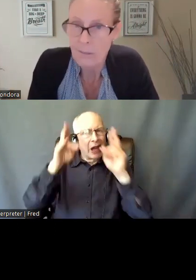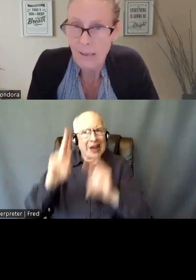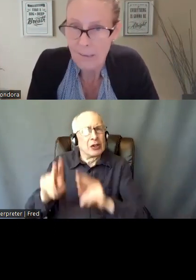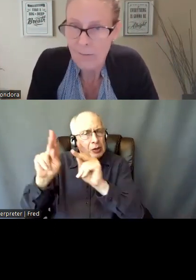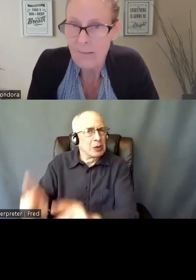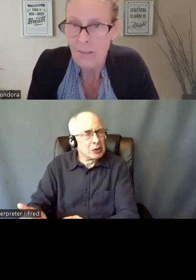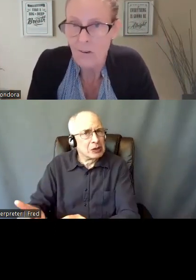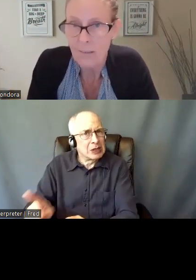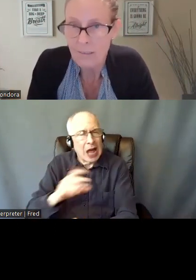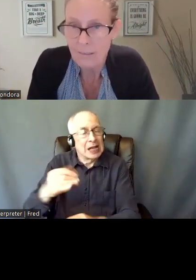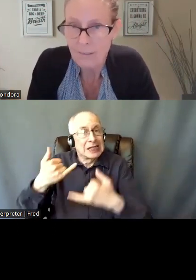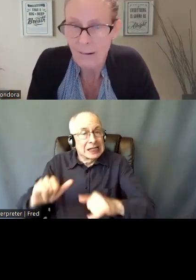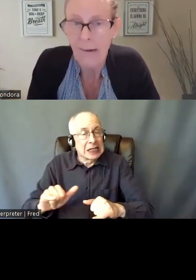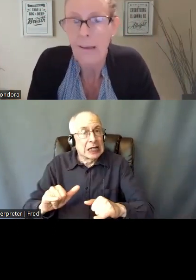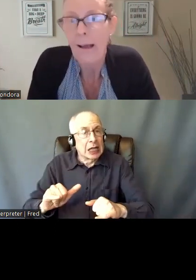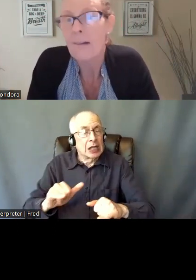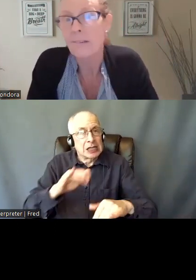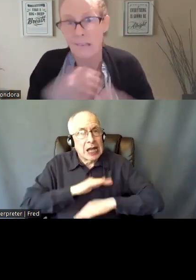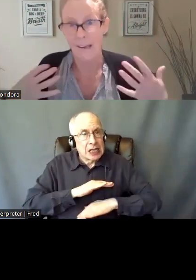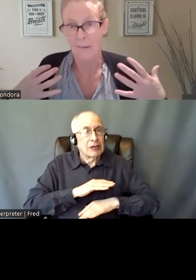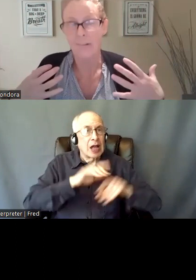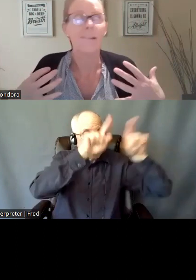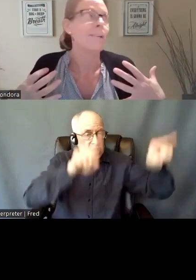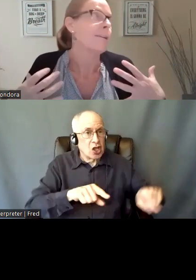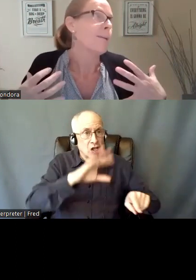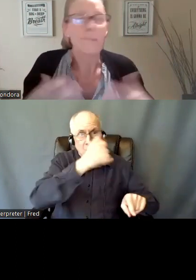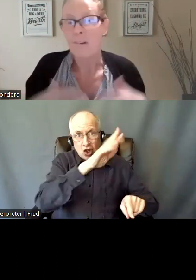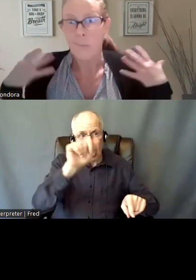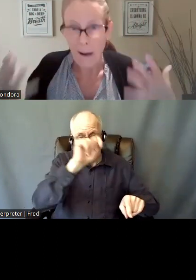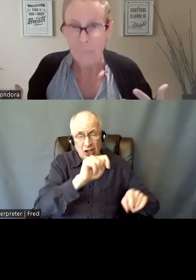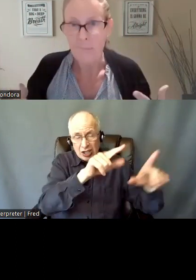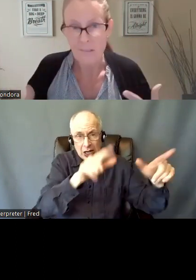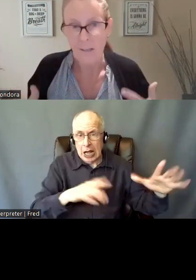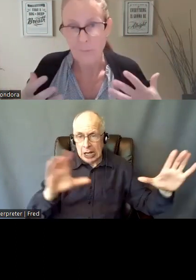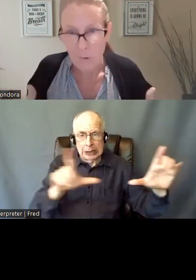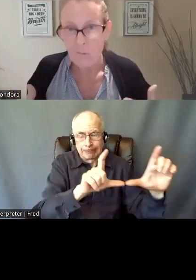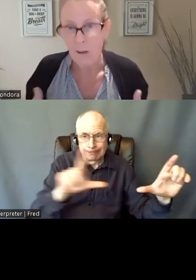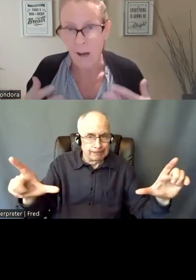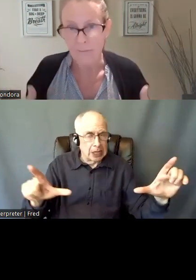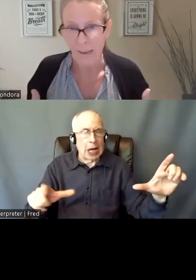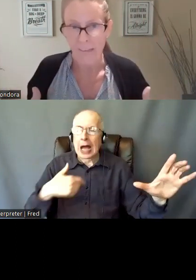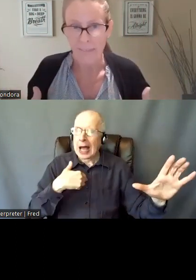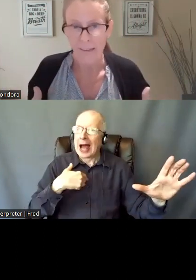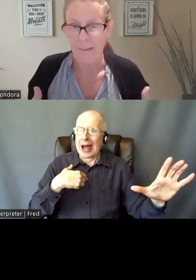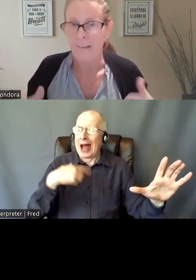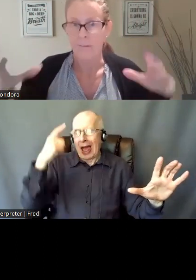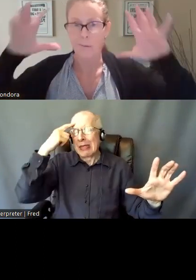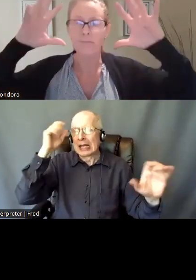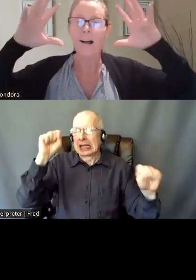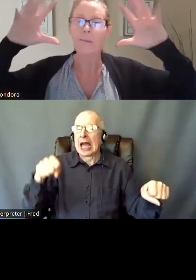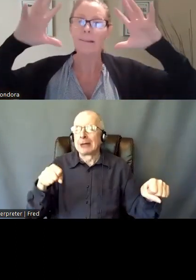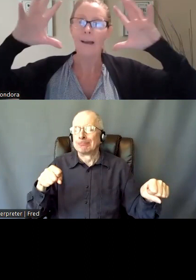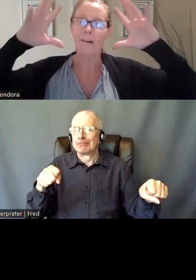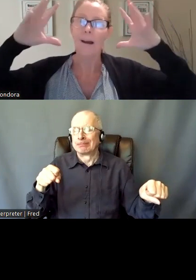it still satisfies the chart, right? I obviously have a much more optimistic view of that if